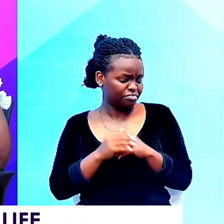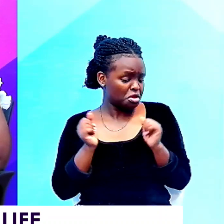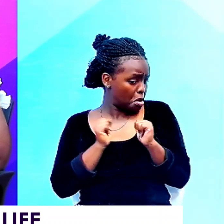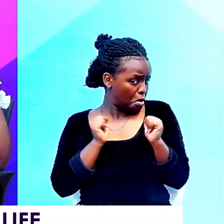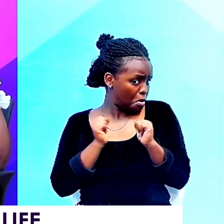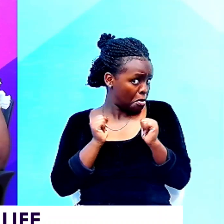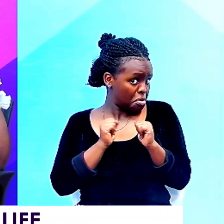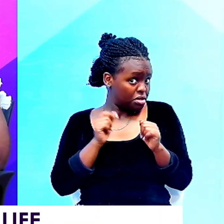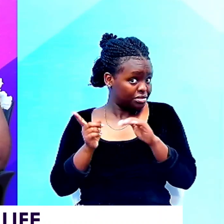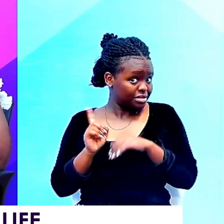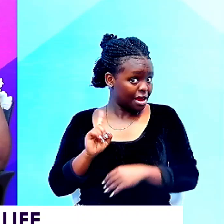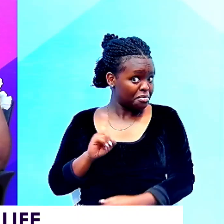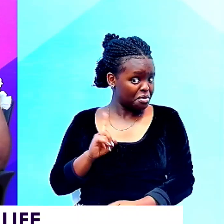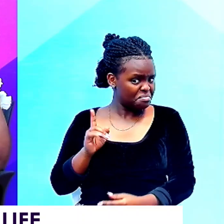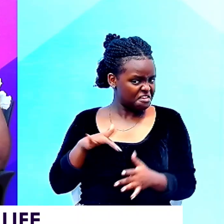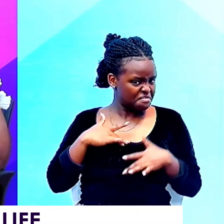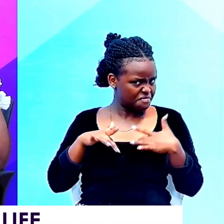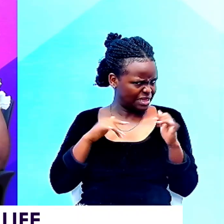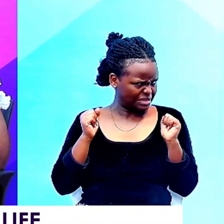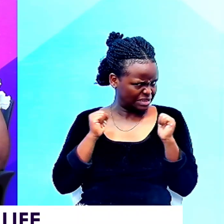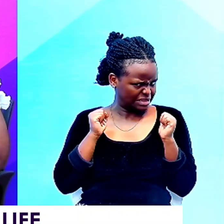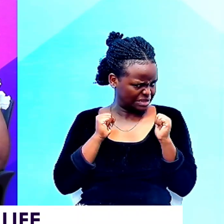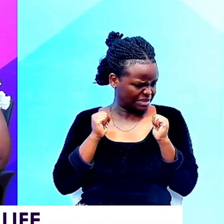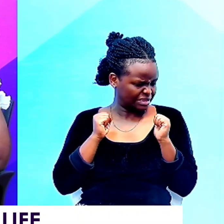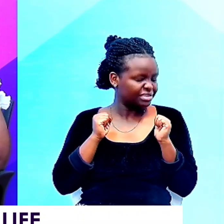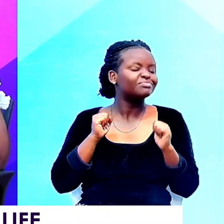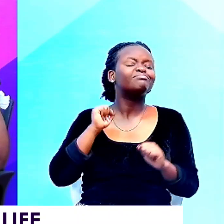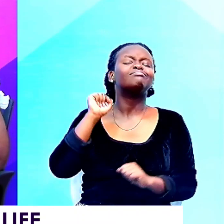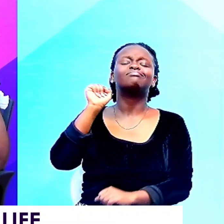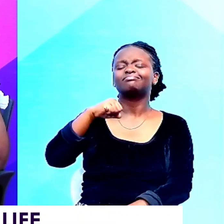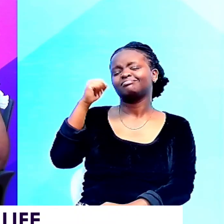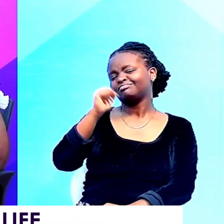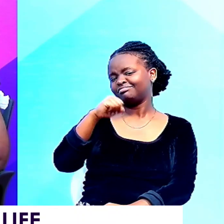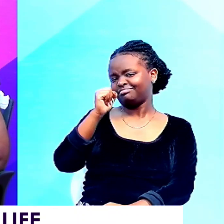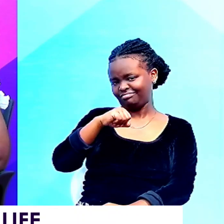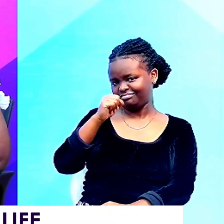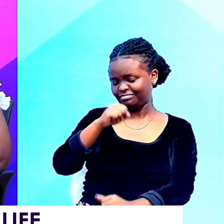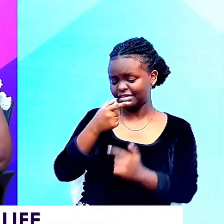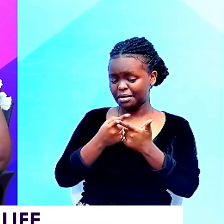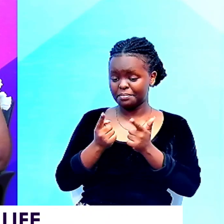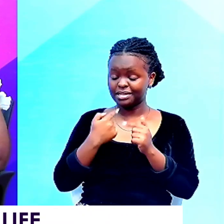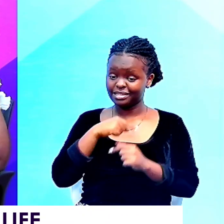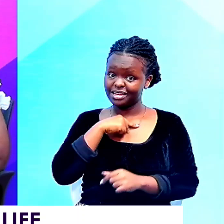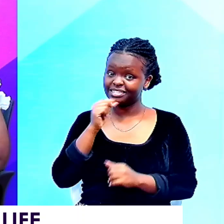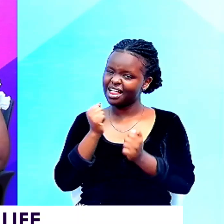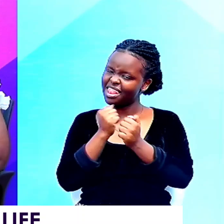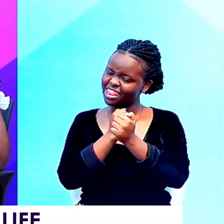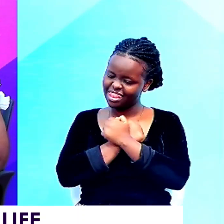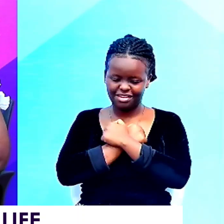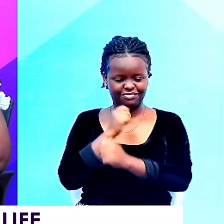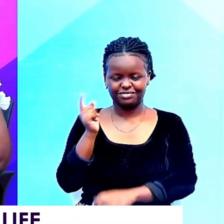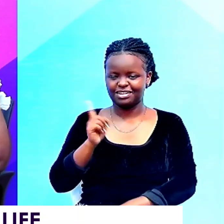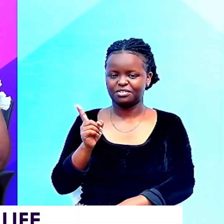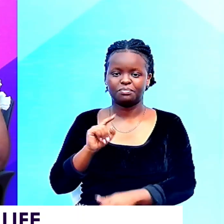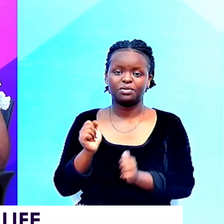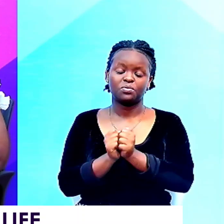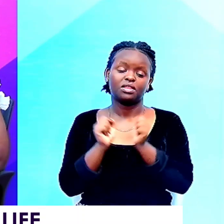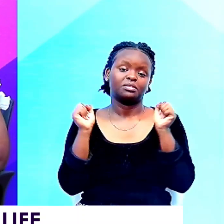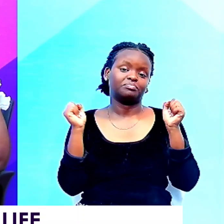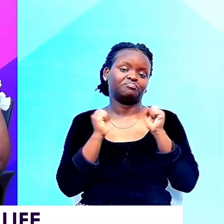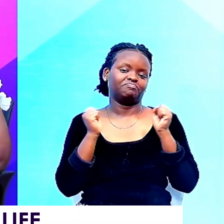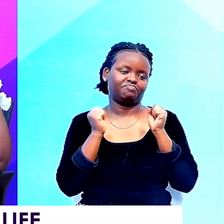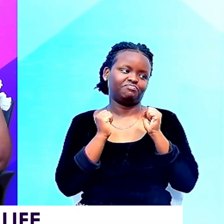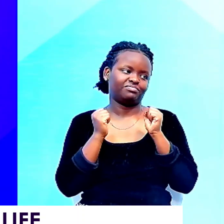Nairobi? Unasikia baridi nini? It is. But okay. We love Nairobi. Yes. With the cold. Okay.